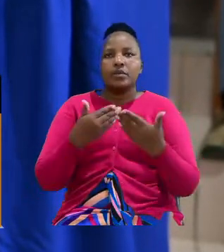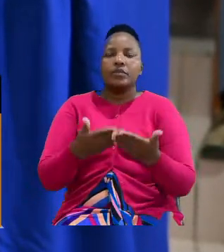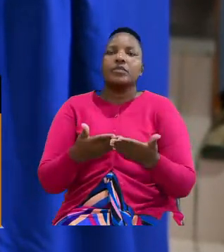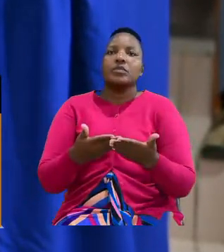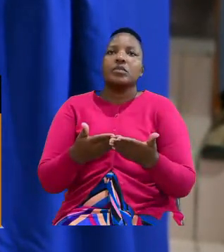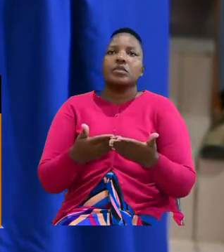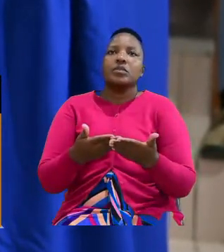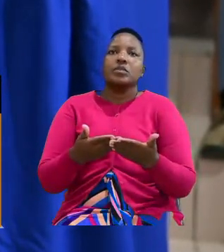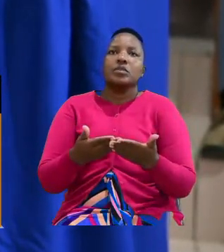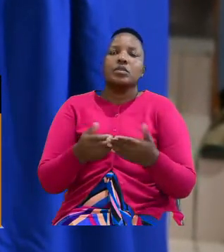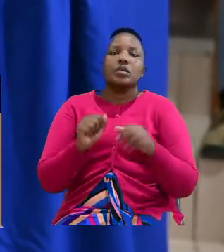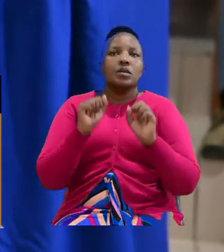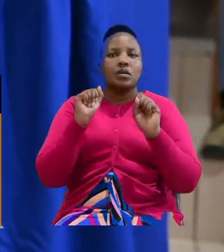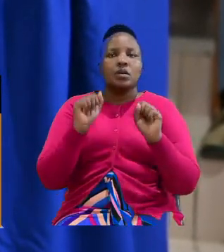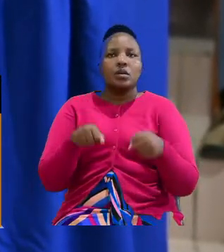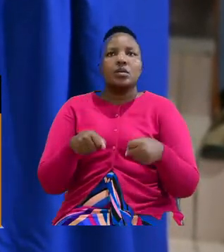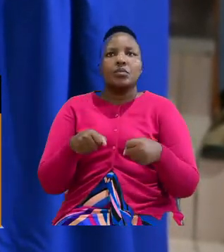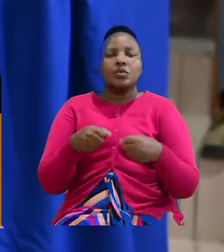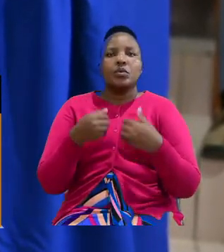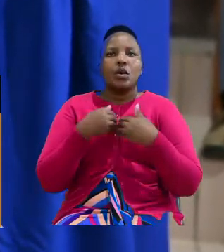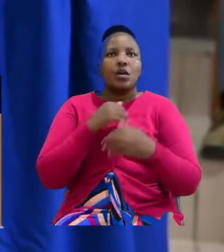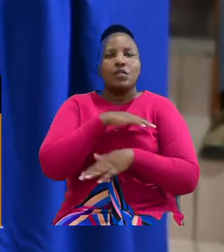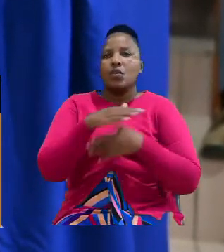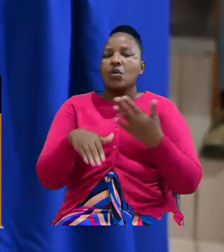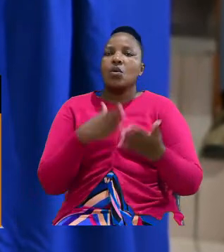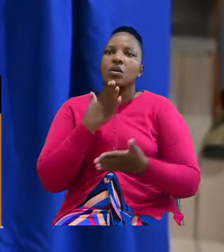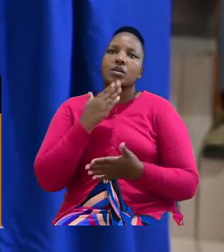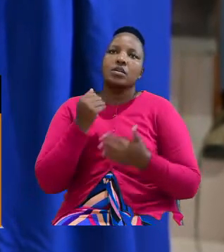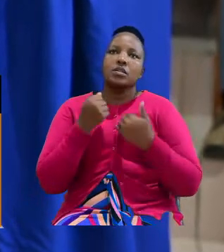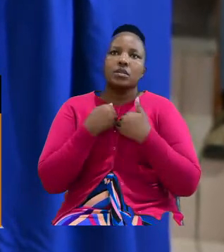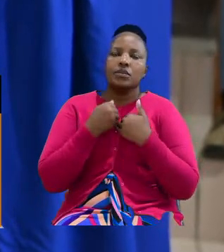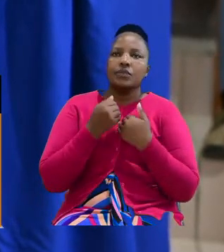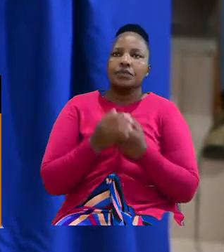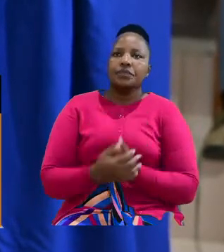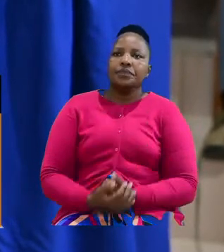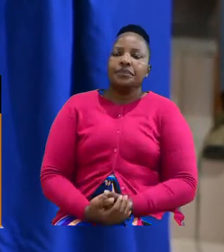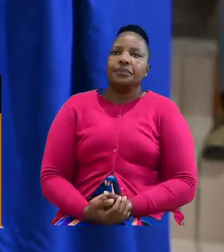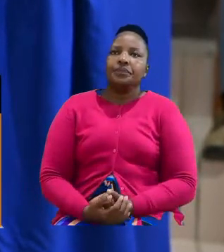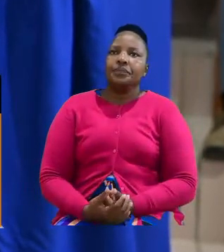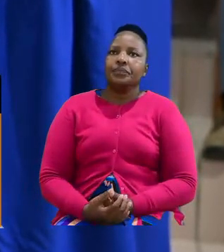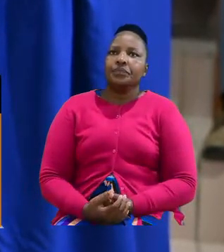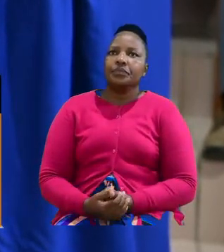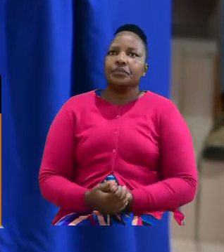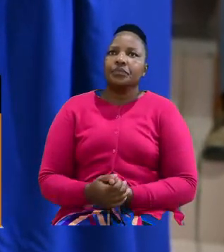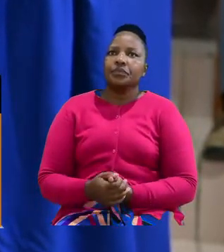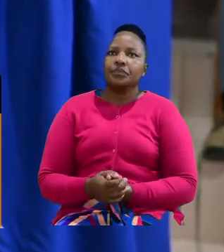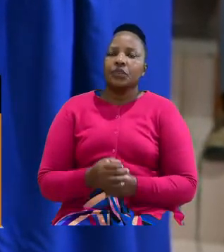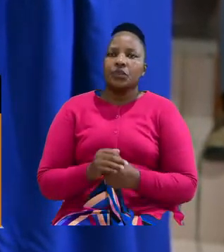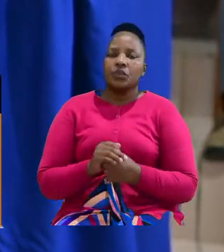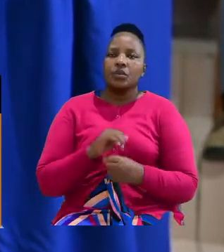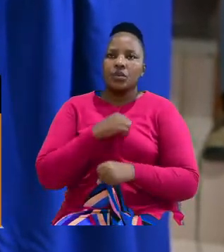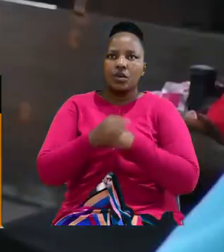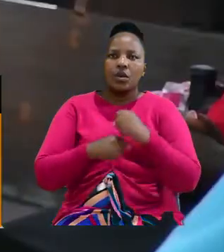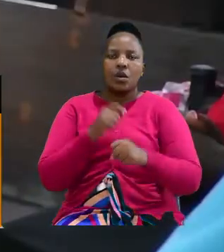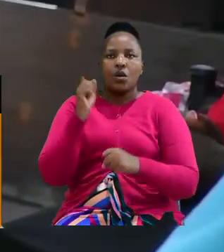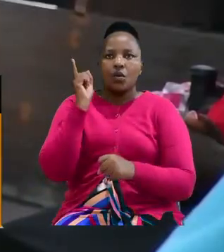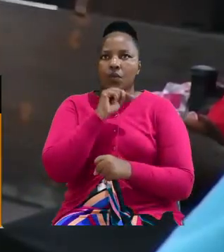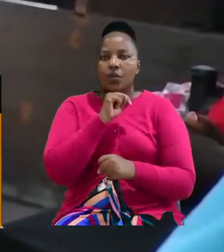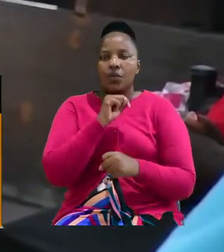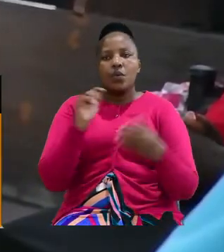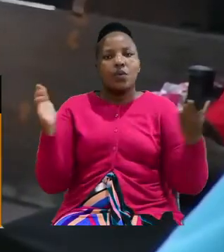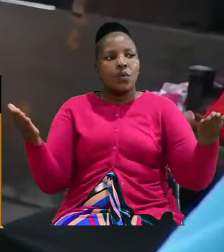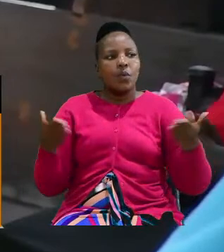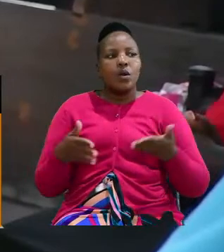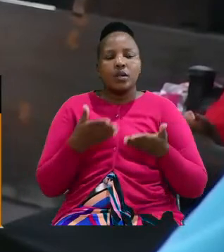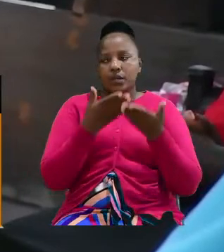so that we may be able to accomplish our activities which are spread out throughout the year. We invite